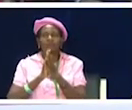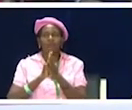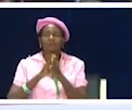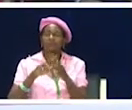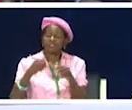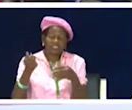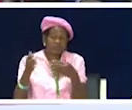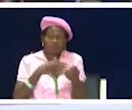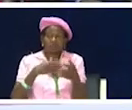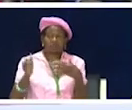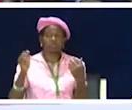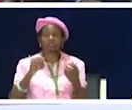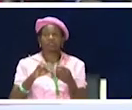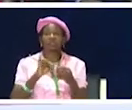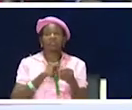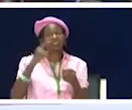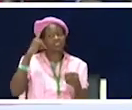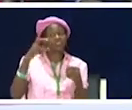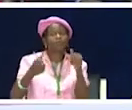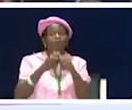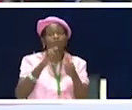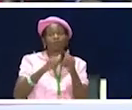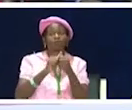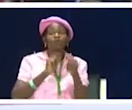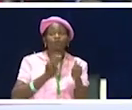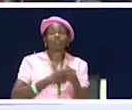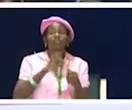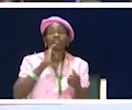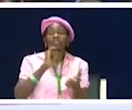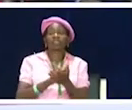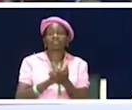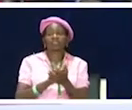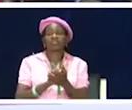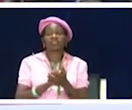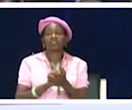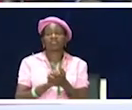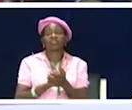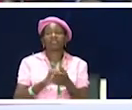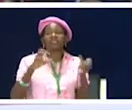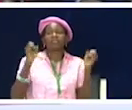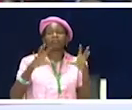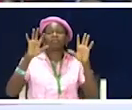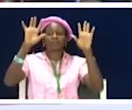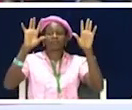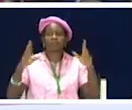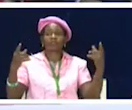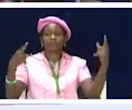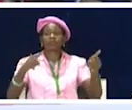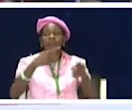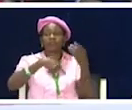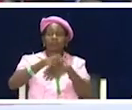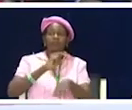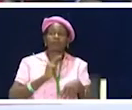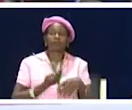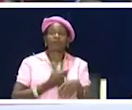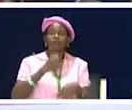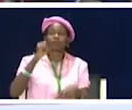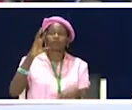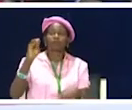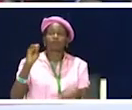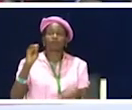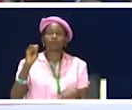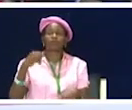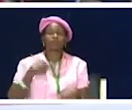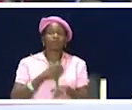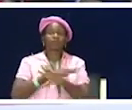Anyway, I think the problem with us is that so many miracles are happening among us, so